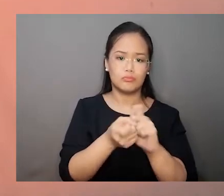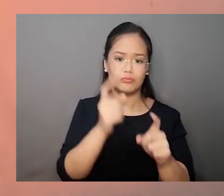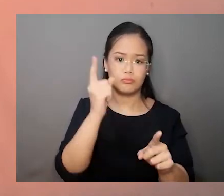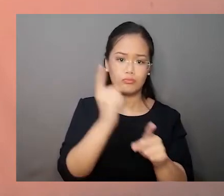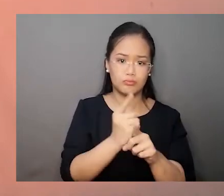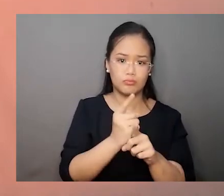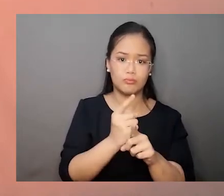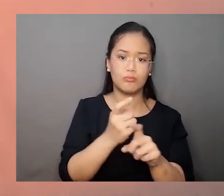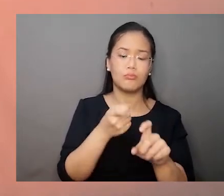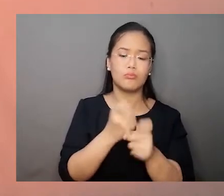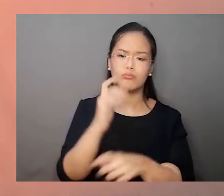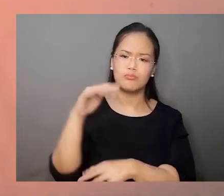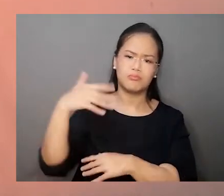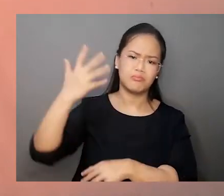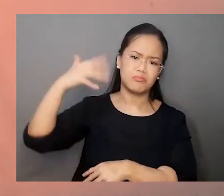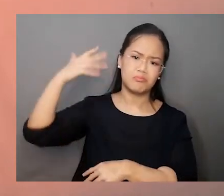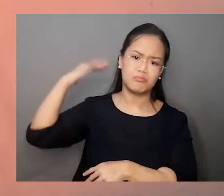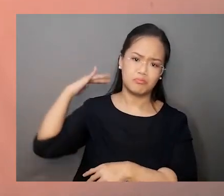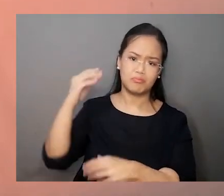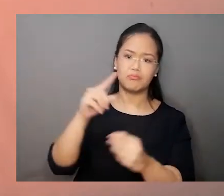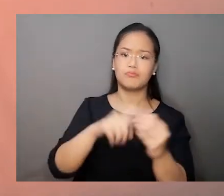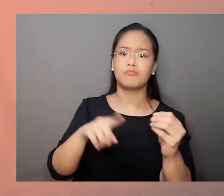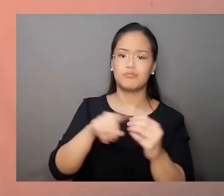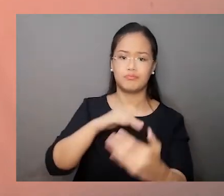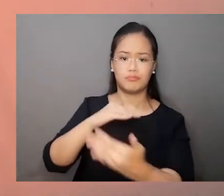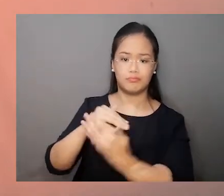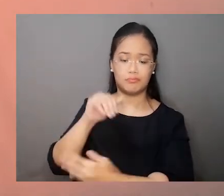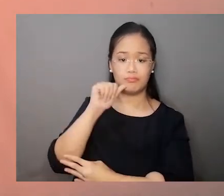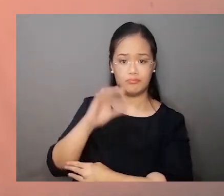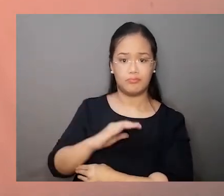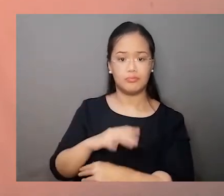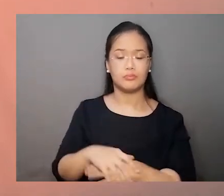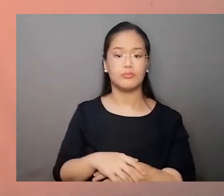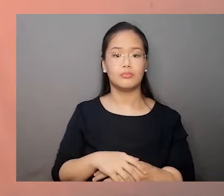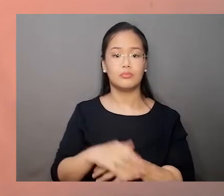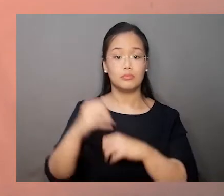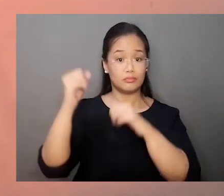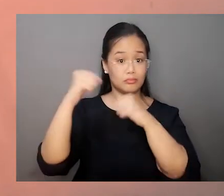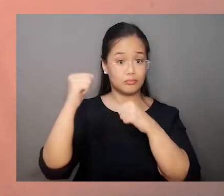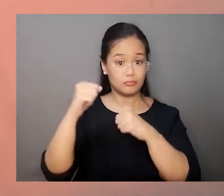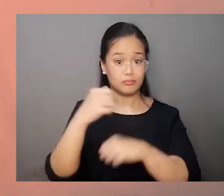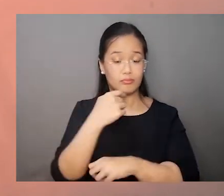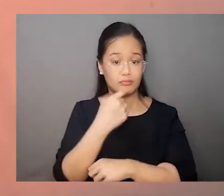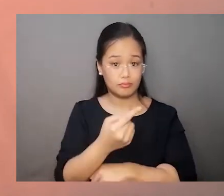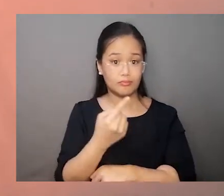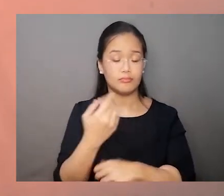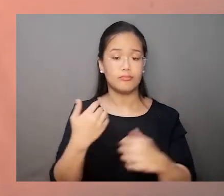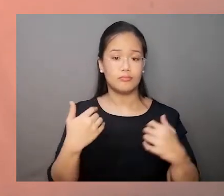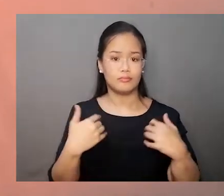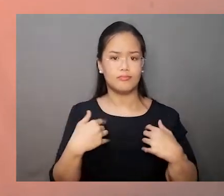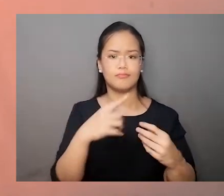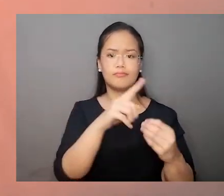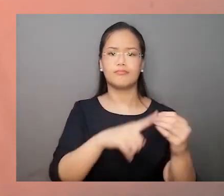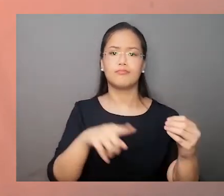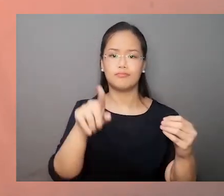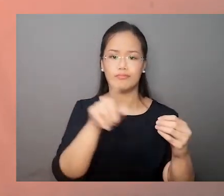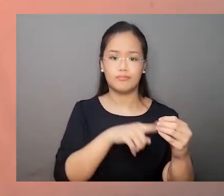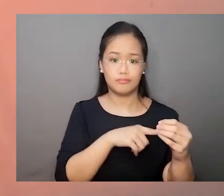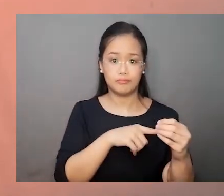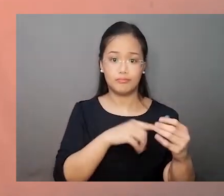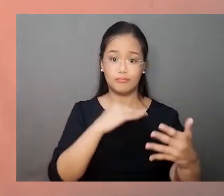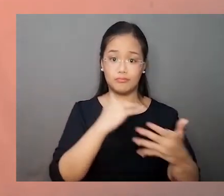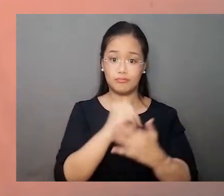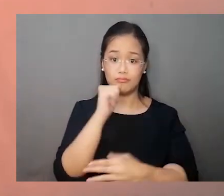of discrimination against women. The Convention also acknowledges that discrimination against women can